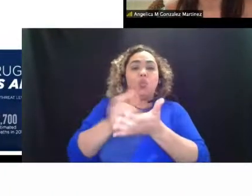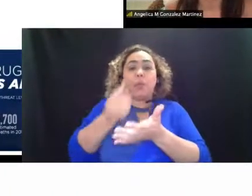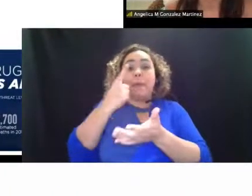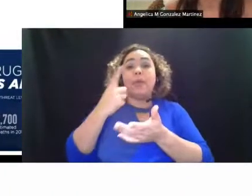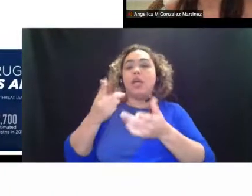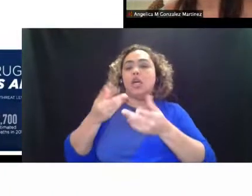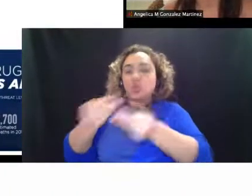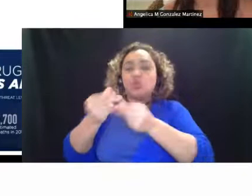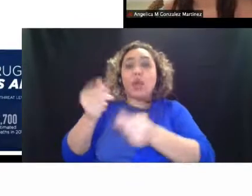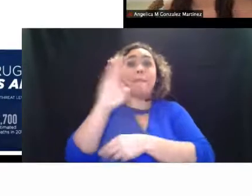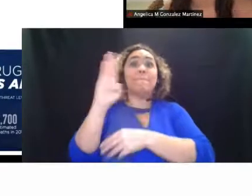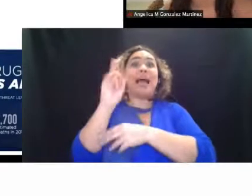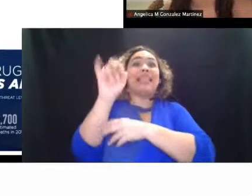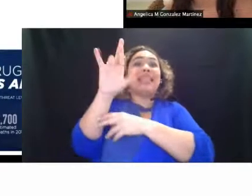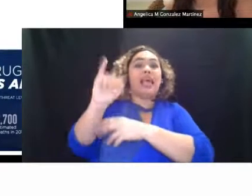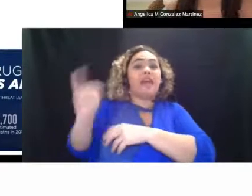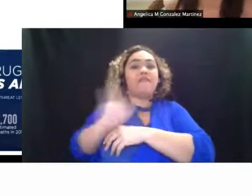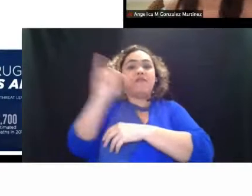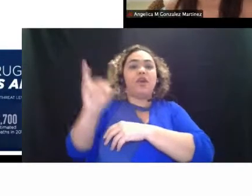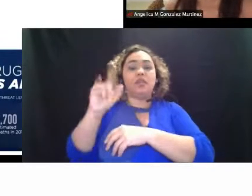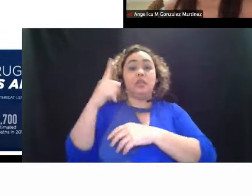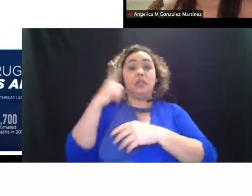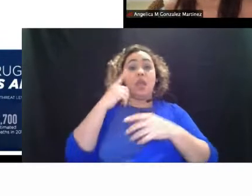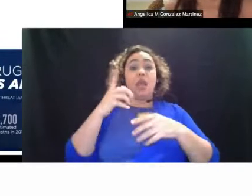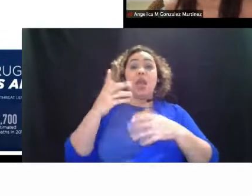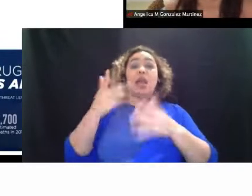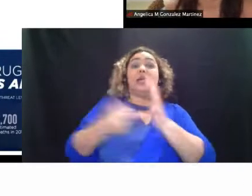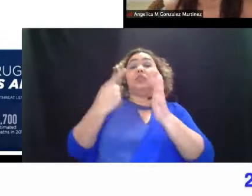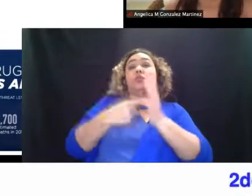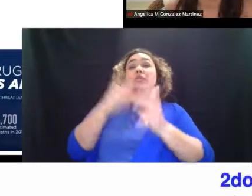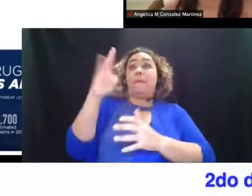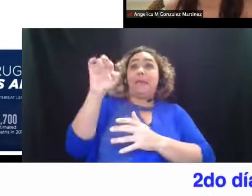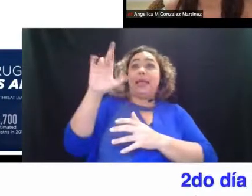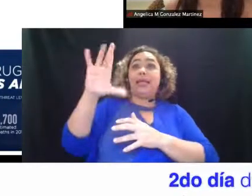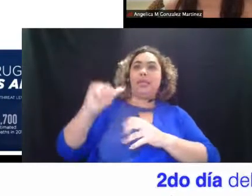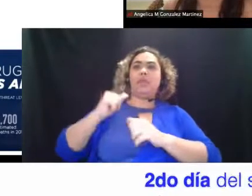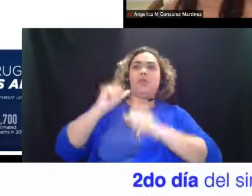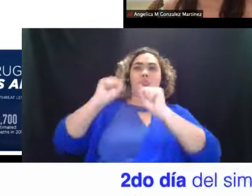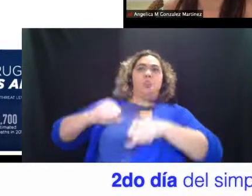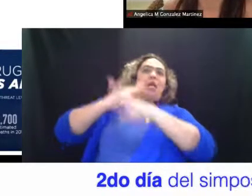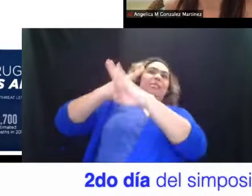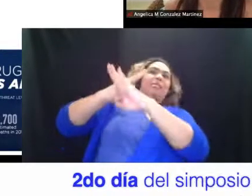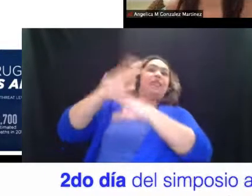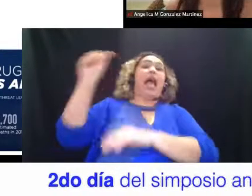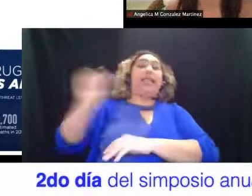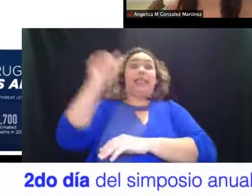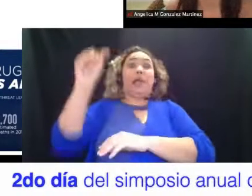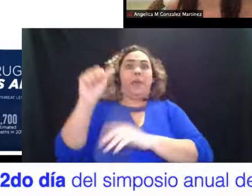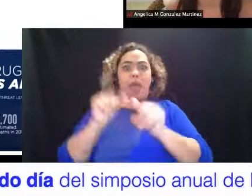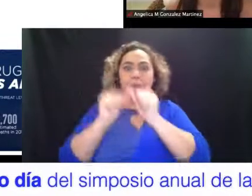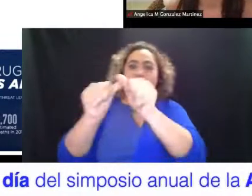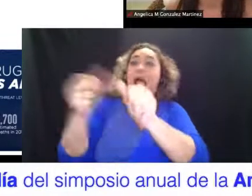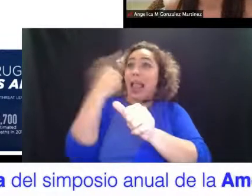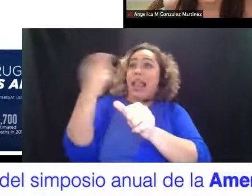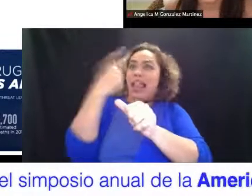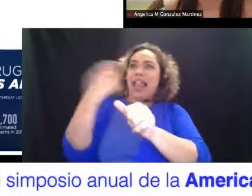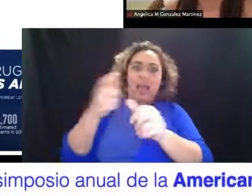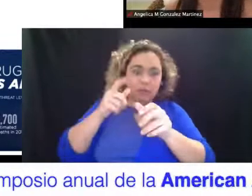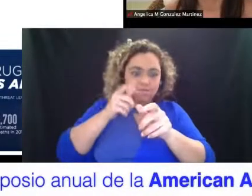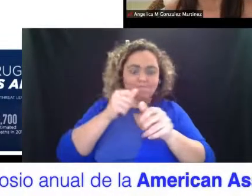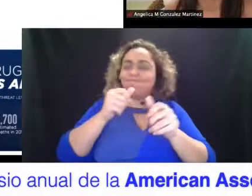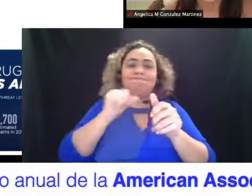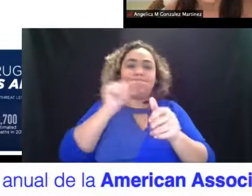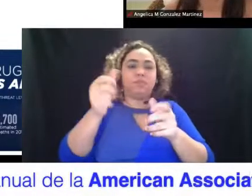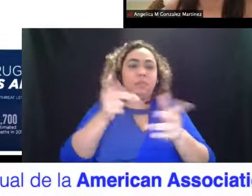bacterial infection, and antibiotic resistance occurs when bacteria develop the ability to survive for two antibiotics. Today, it is a